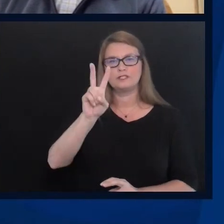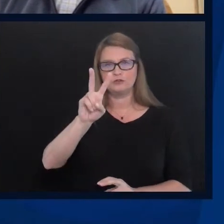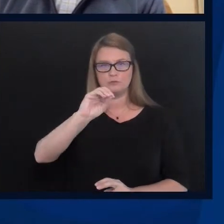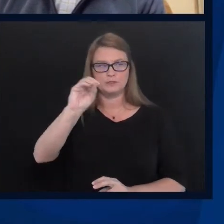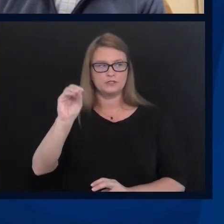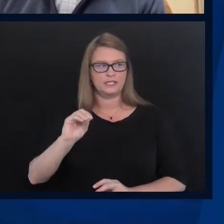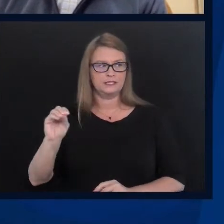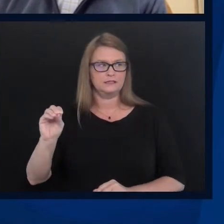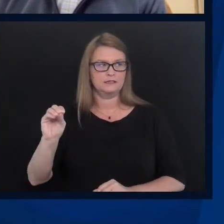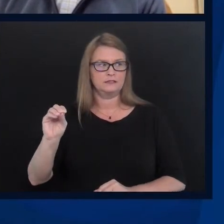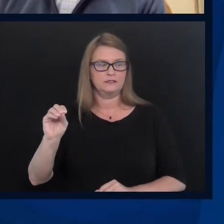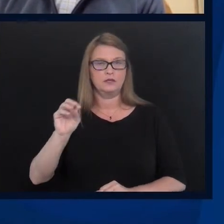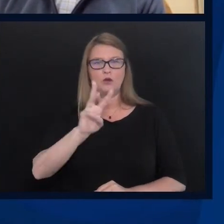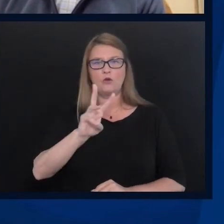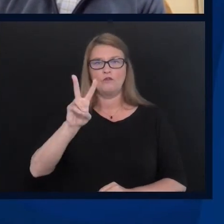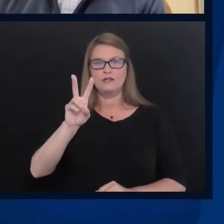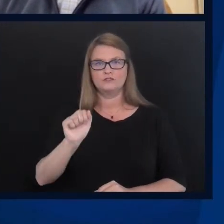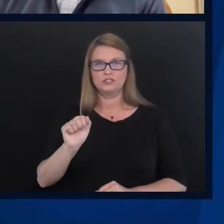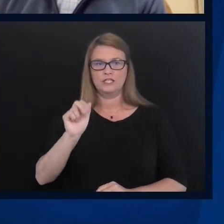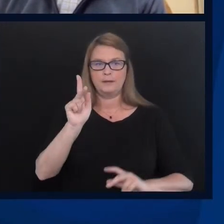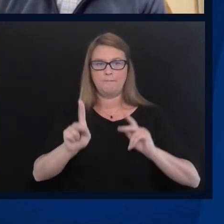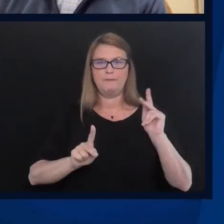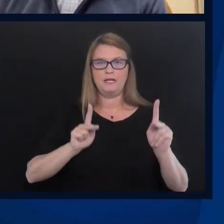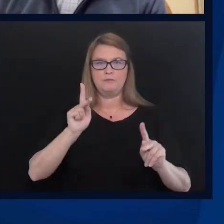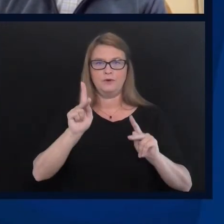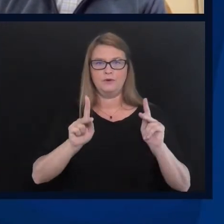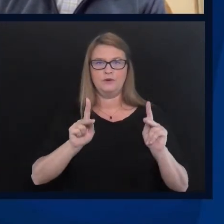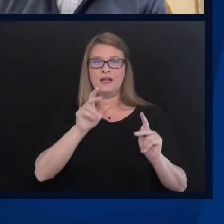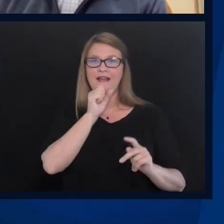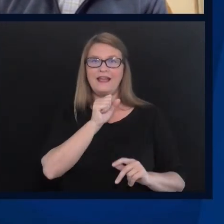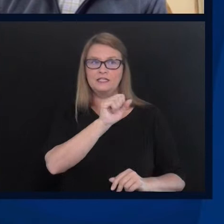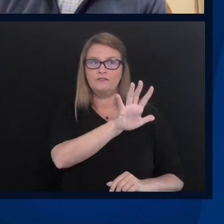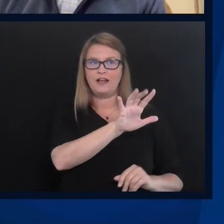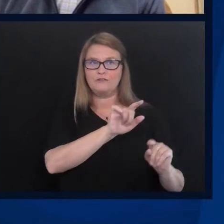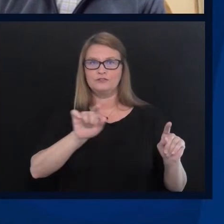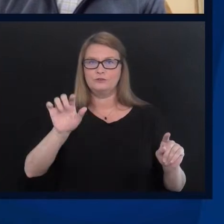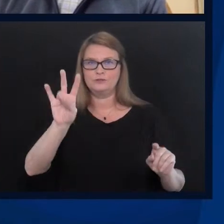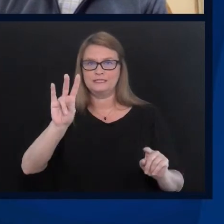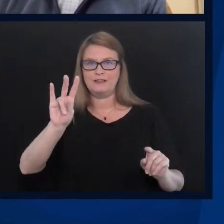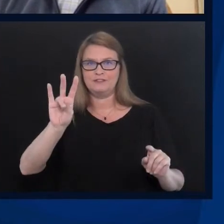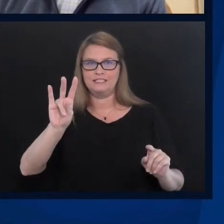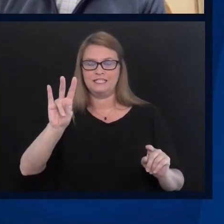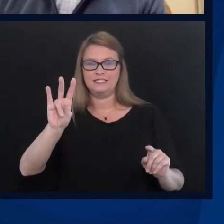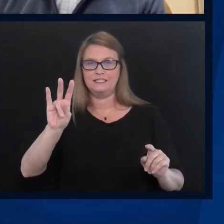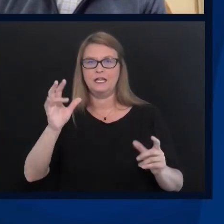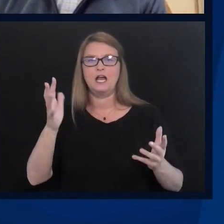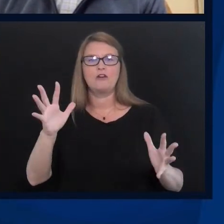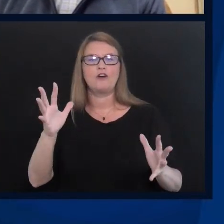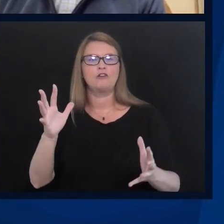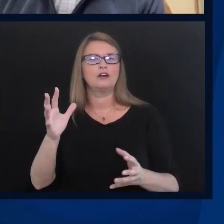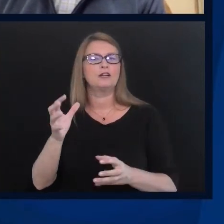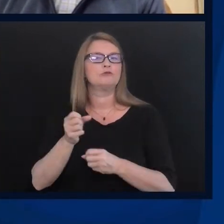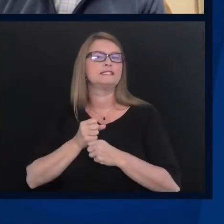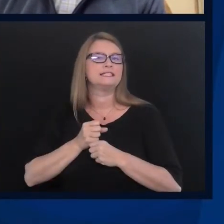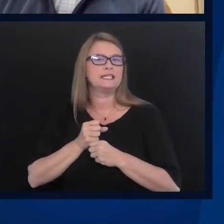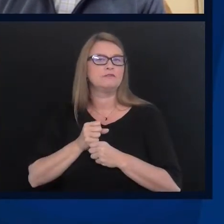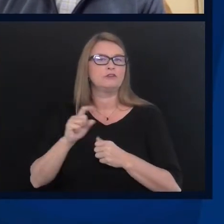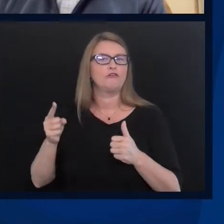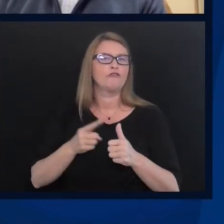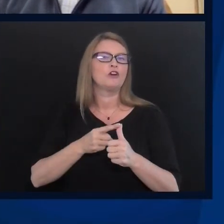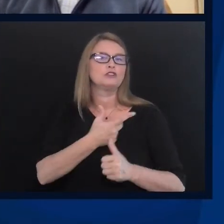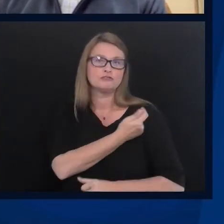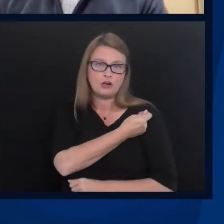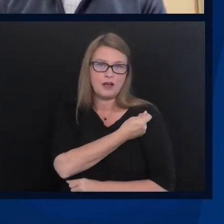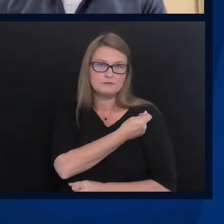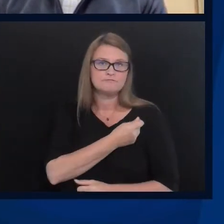25.2% of West Virginians age 5 to 17 have received a first dose of the vaccine.